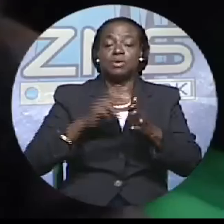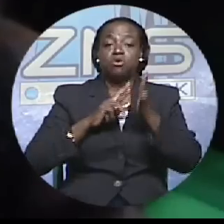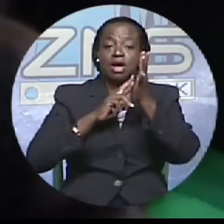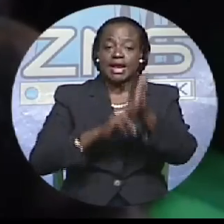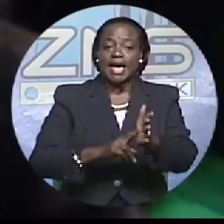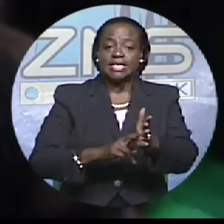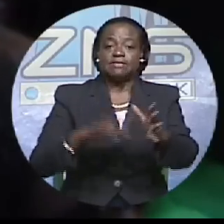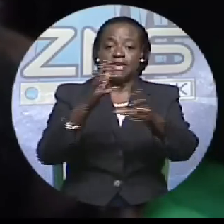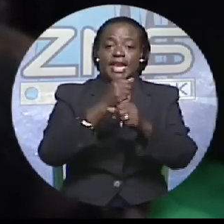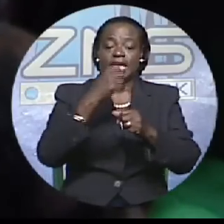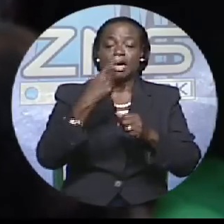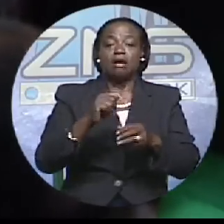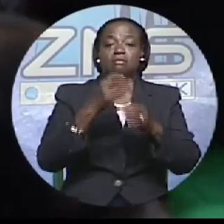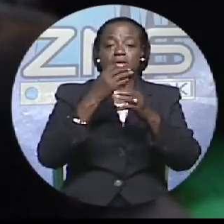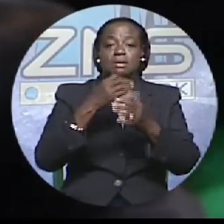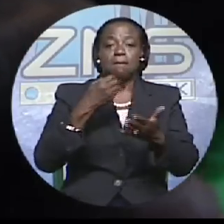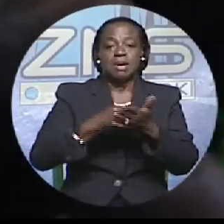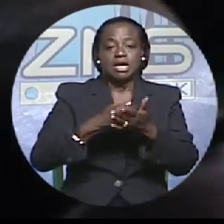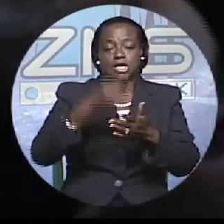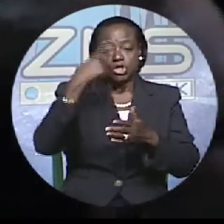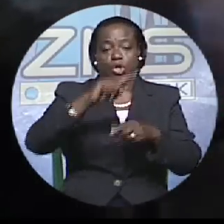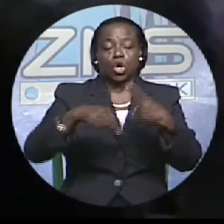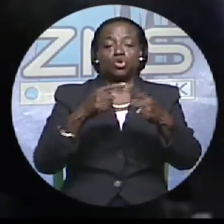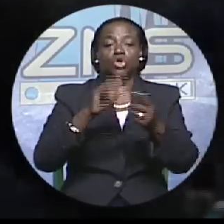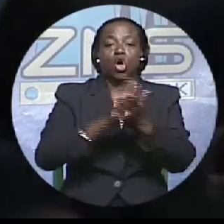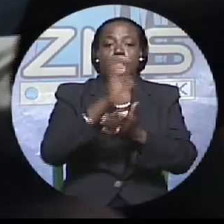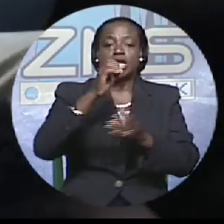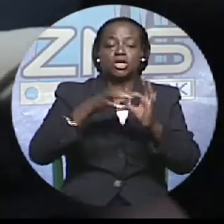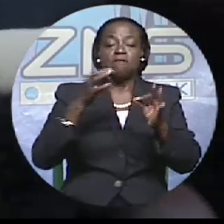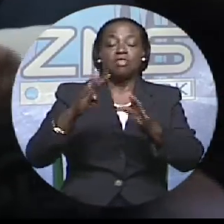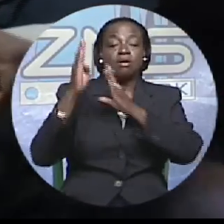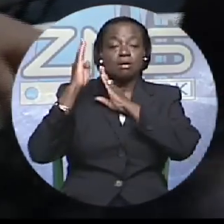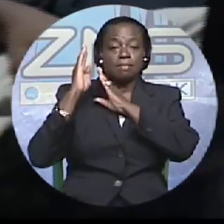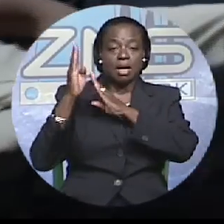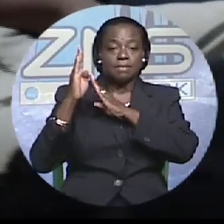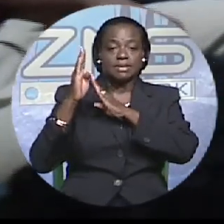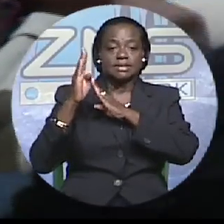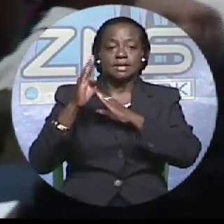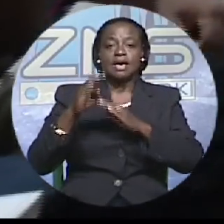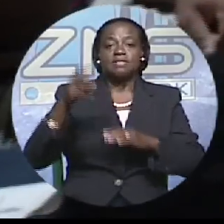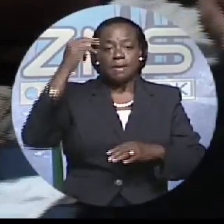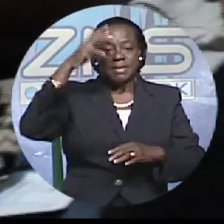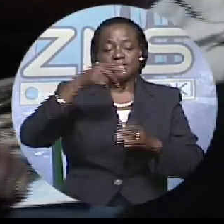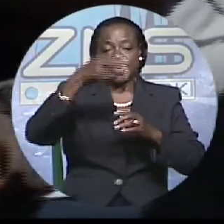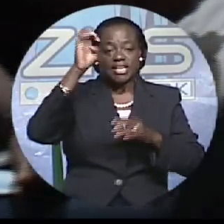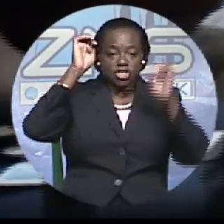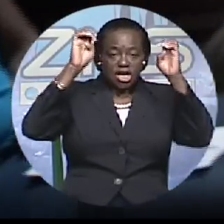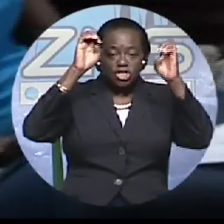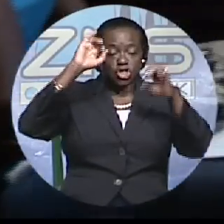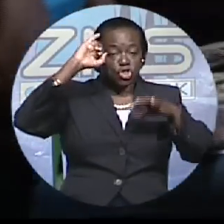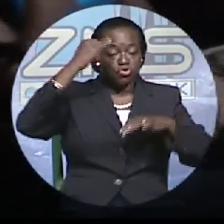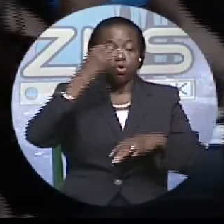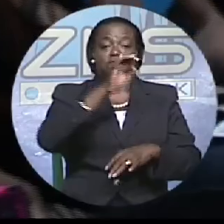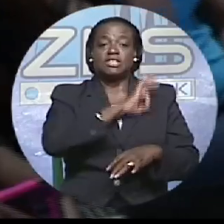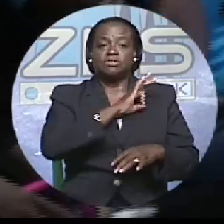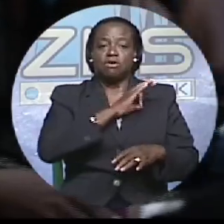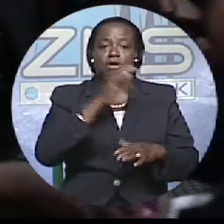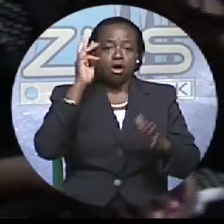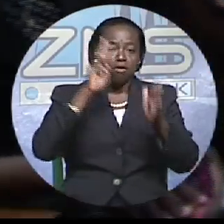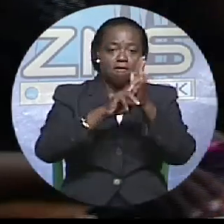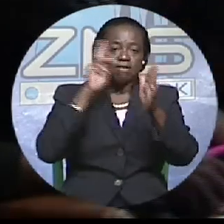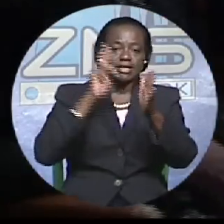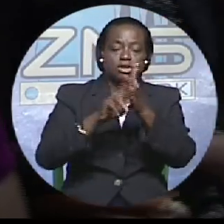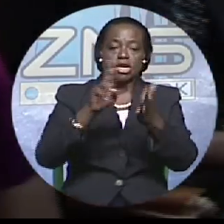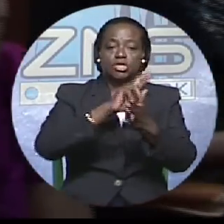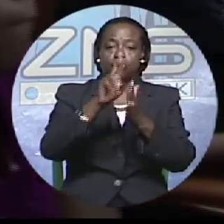receiving a scholarship to attend COB. Minister of Education, the Honorable Jerome Fitzgerald, reflected on his role in education as